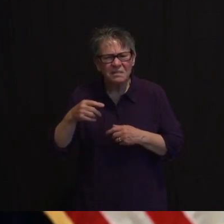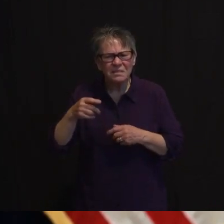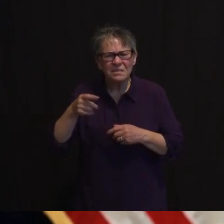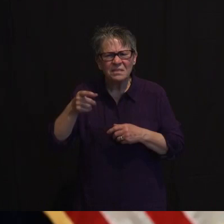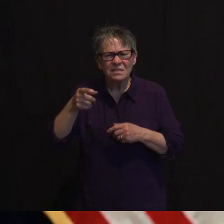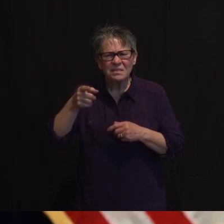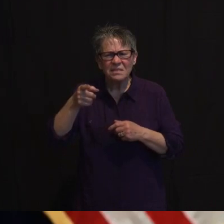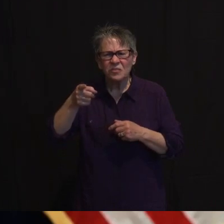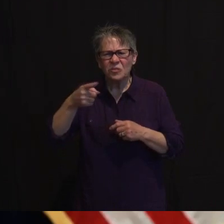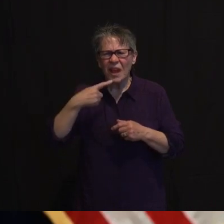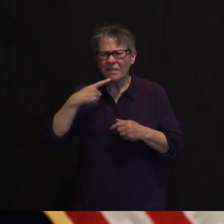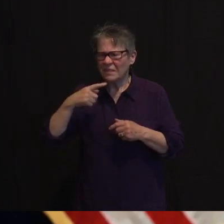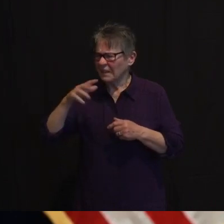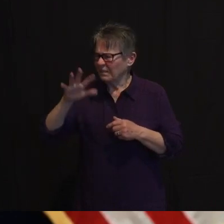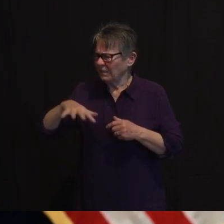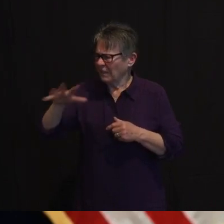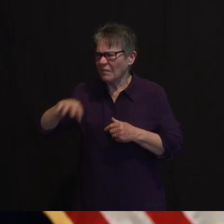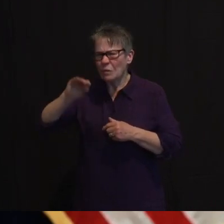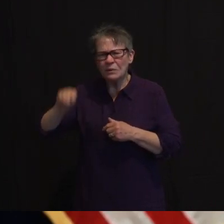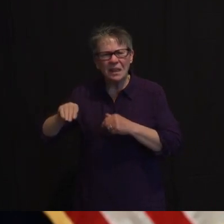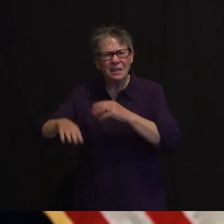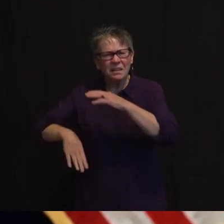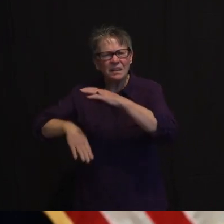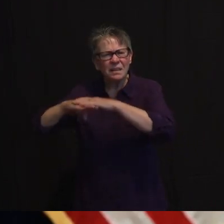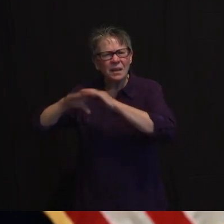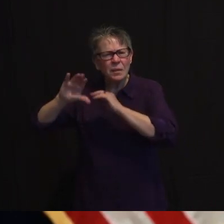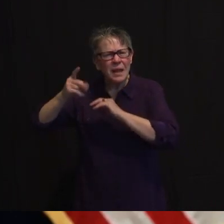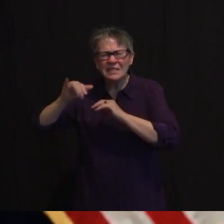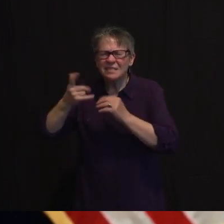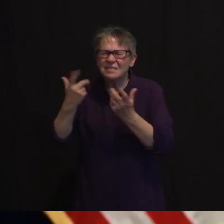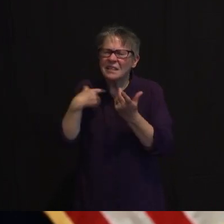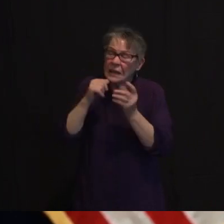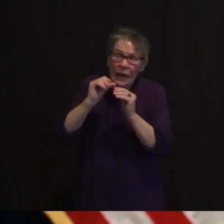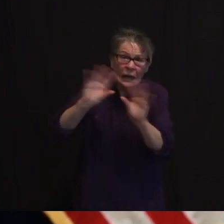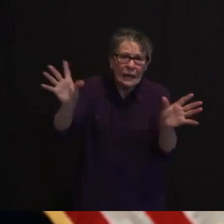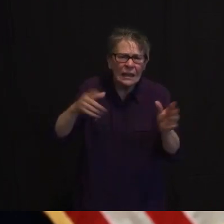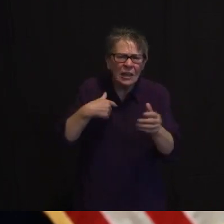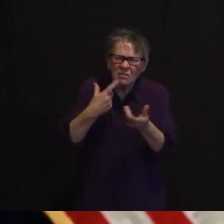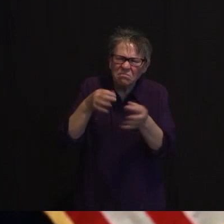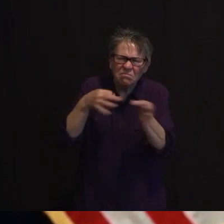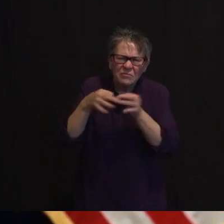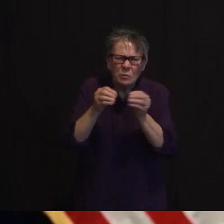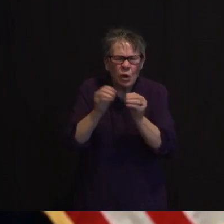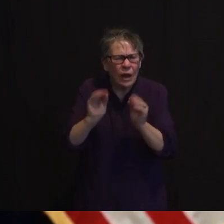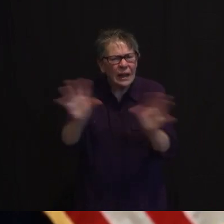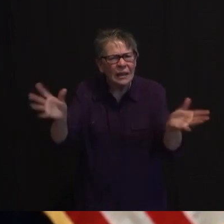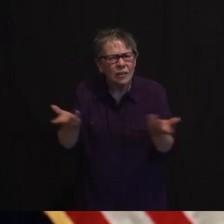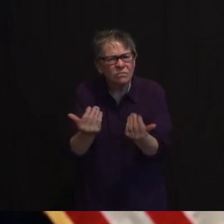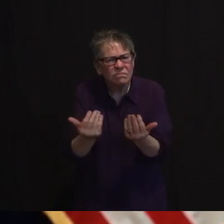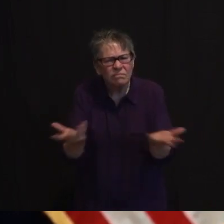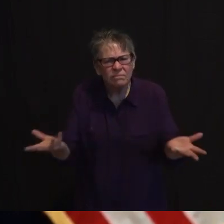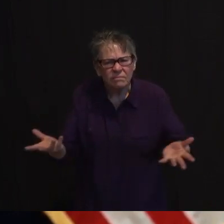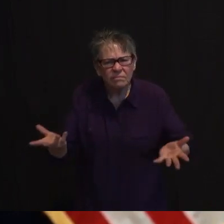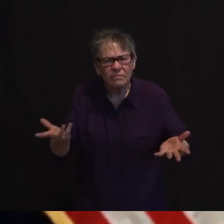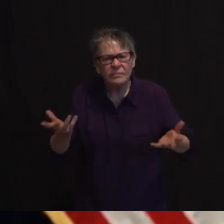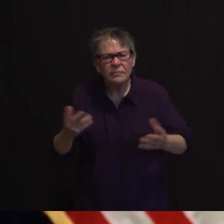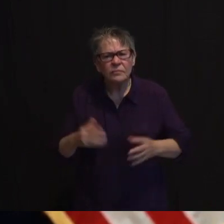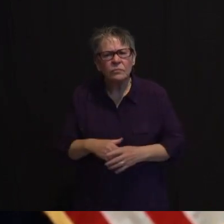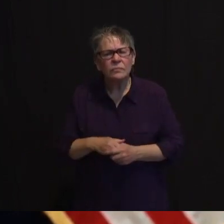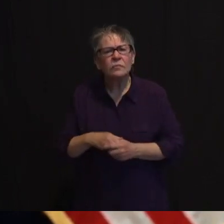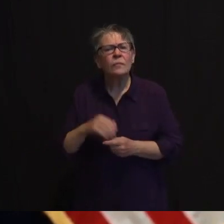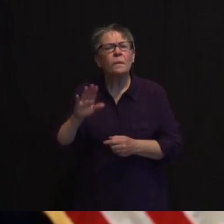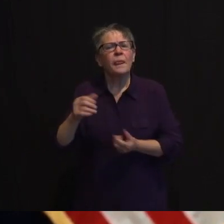curious if you could square that. Colonel, I'm curious if you know the total number of law enforcement in the state who tested positive.